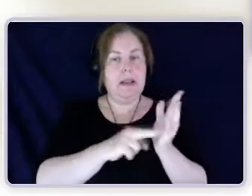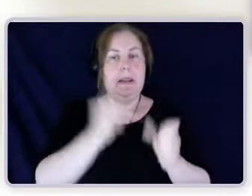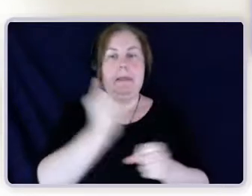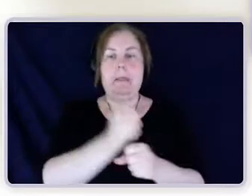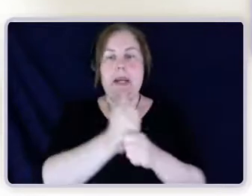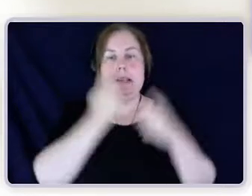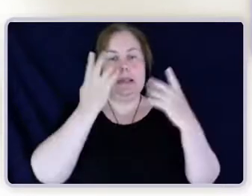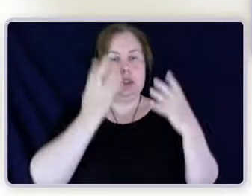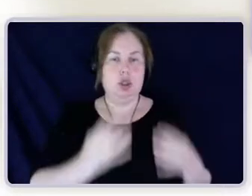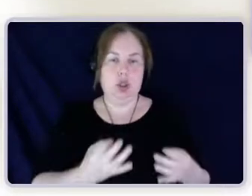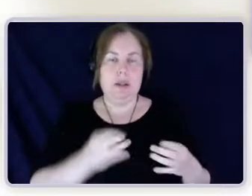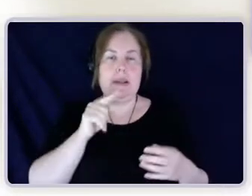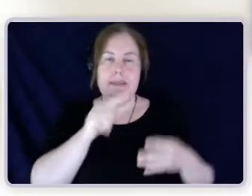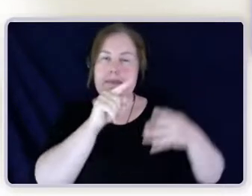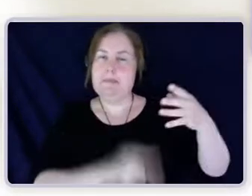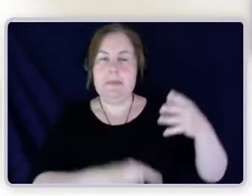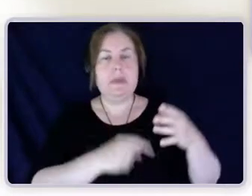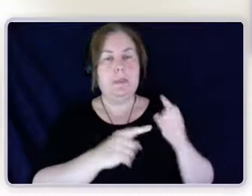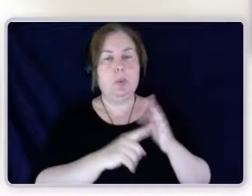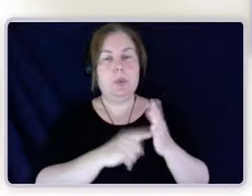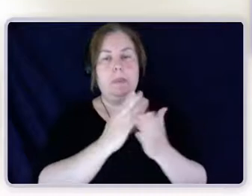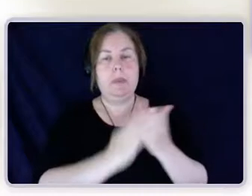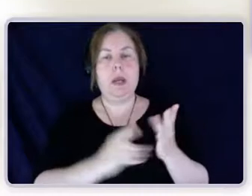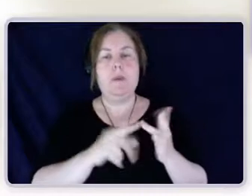new legislation. So the person